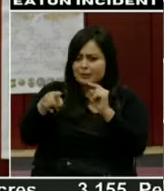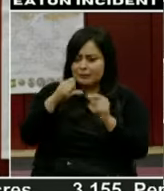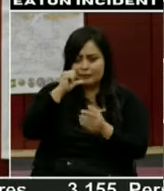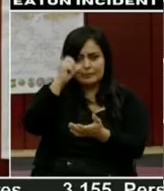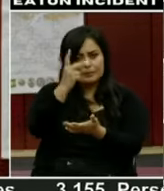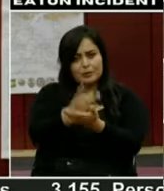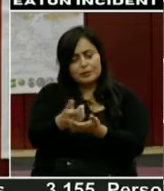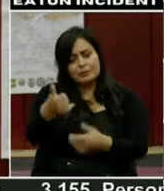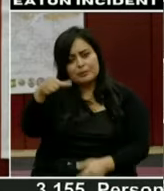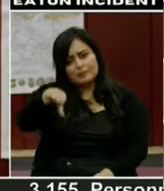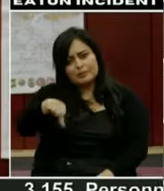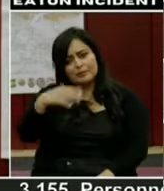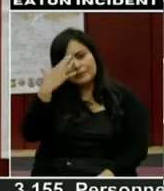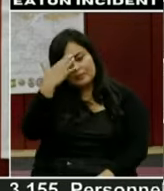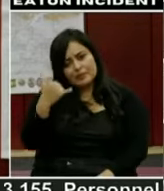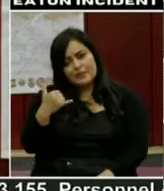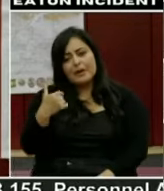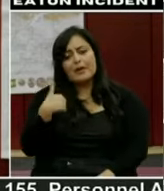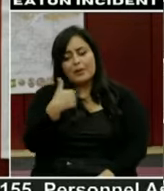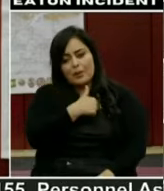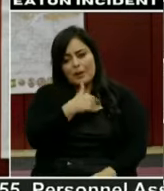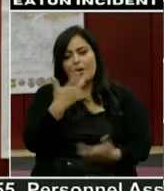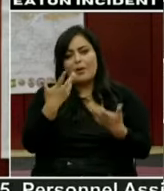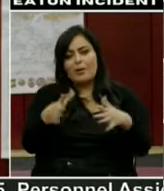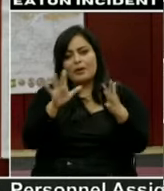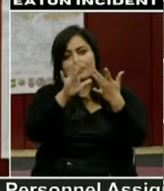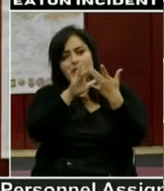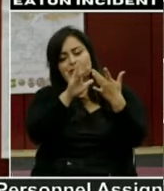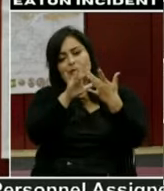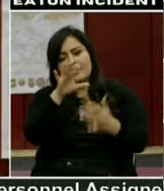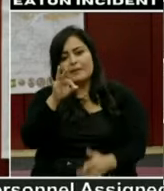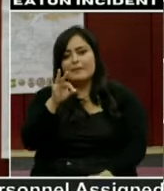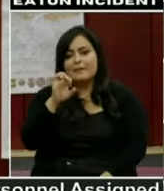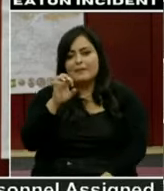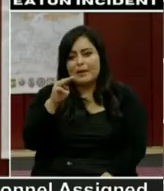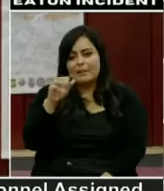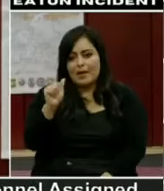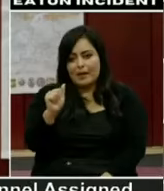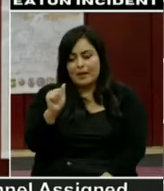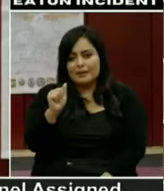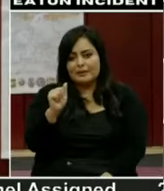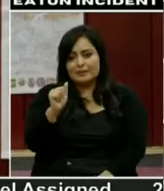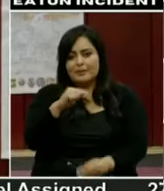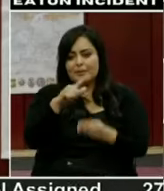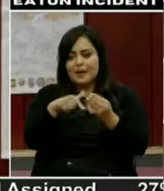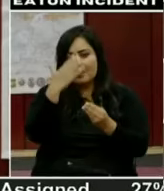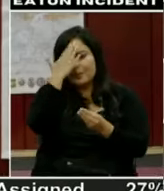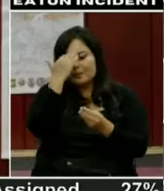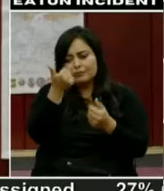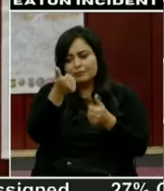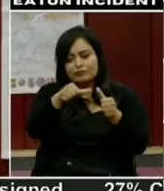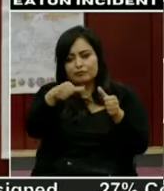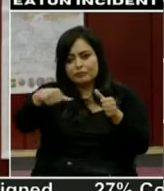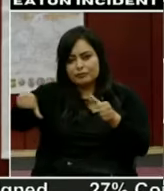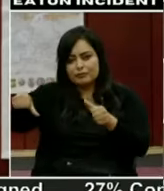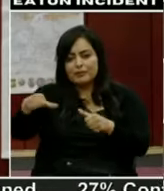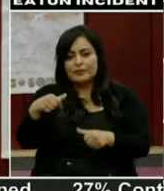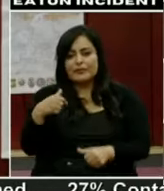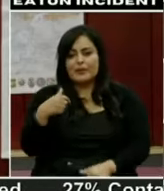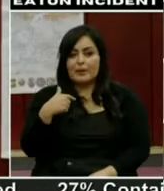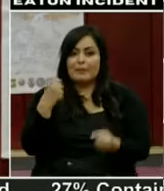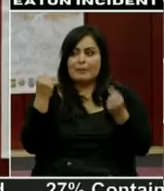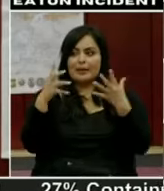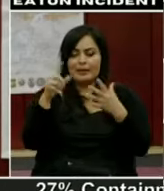approved. So we have been in touch with FEMA about this, about hearing so much of this